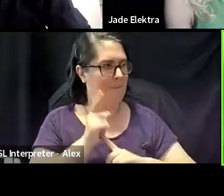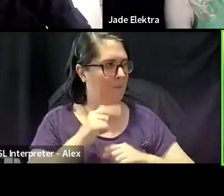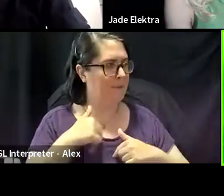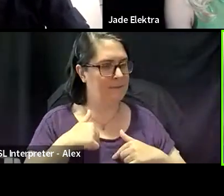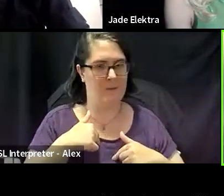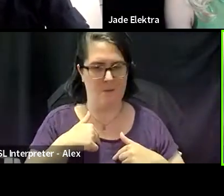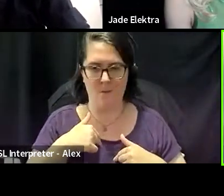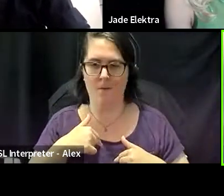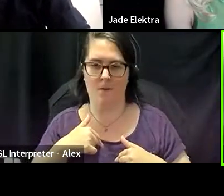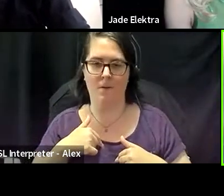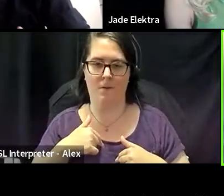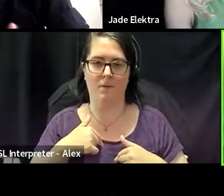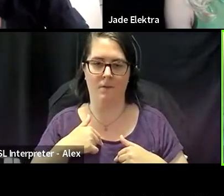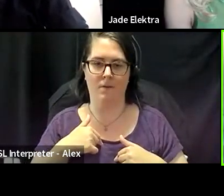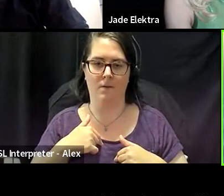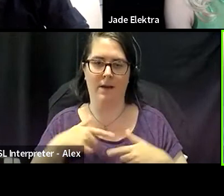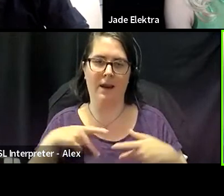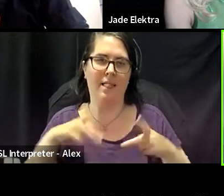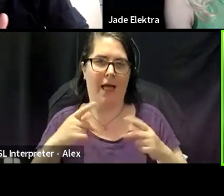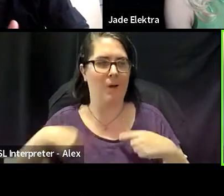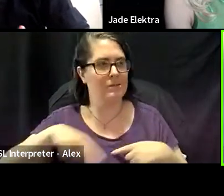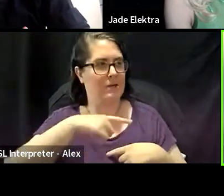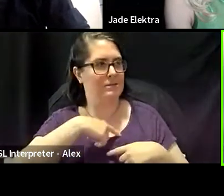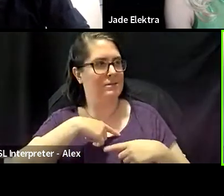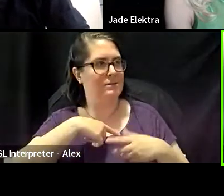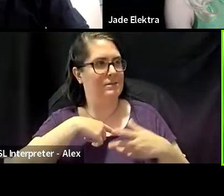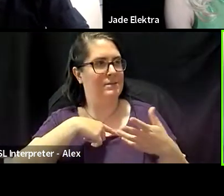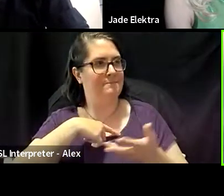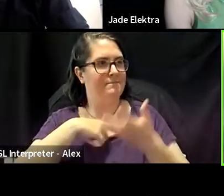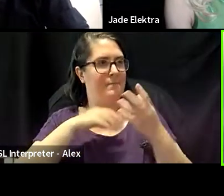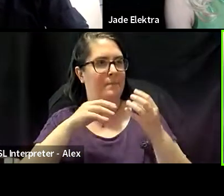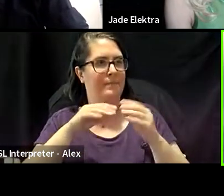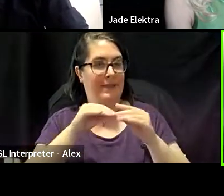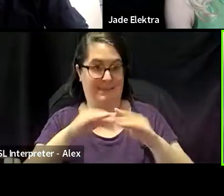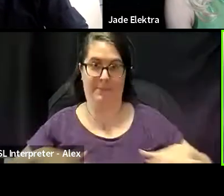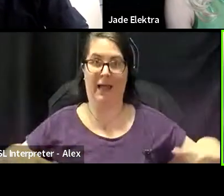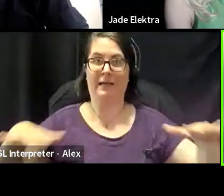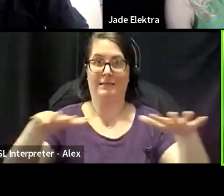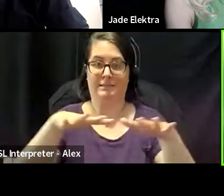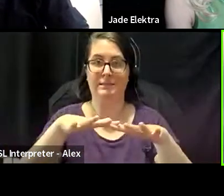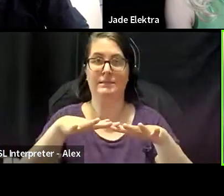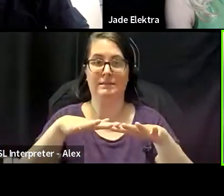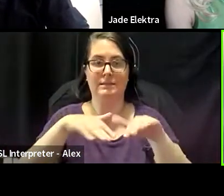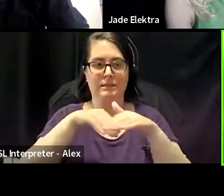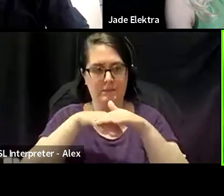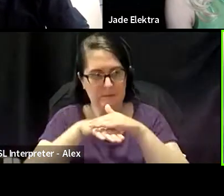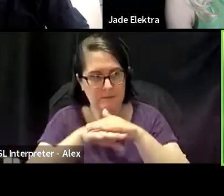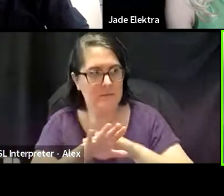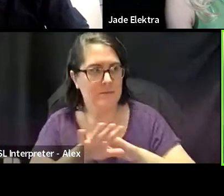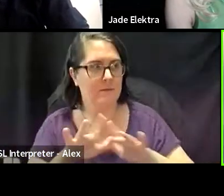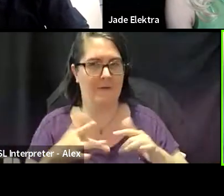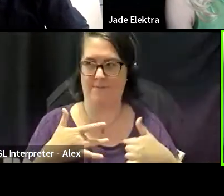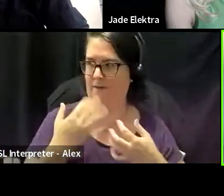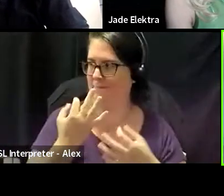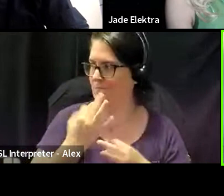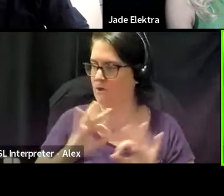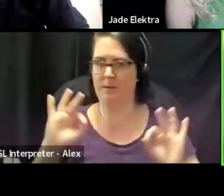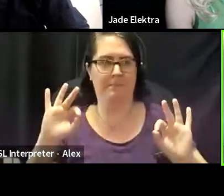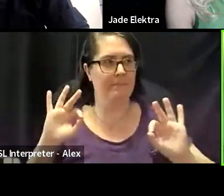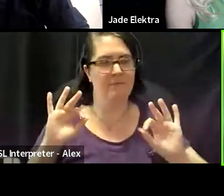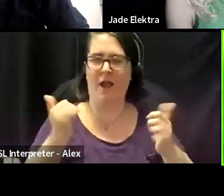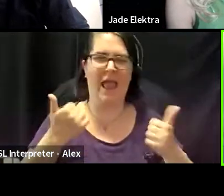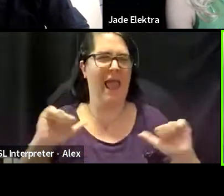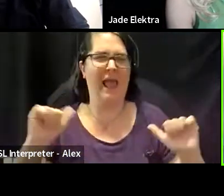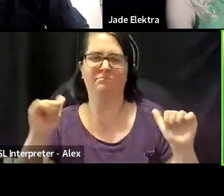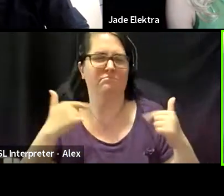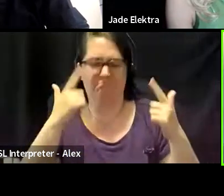whatever the ways in which we think about drag allows us into a, space to like feel freedom in any capacity,